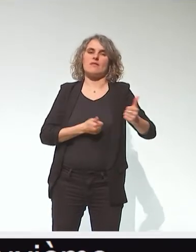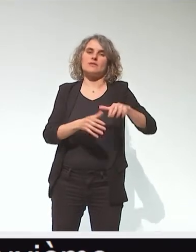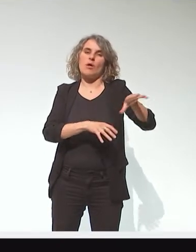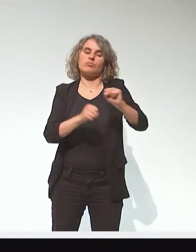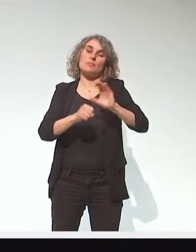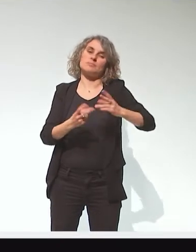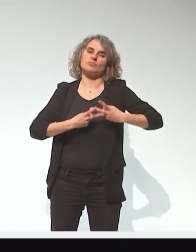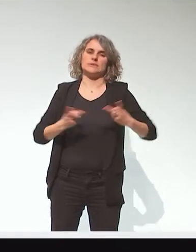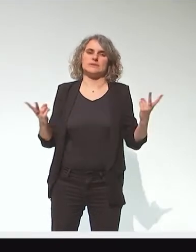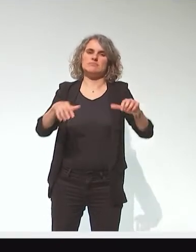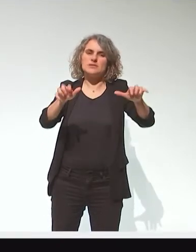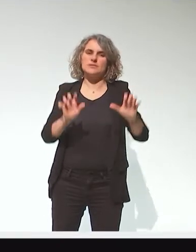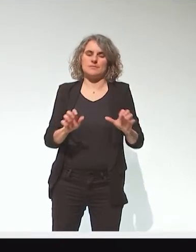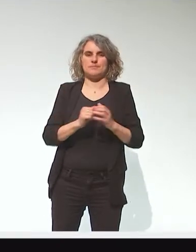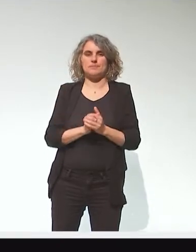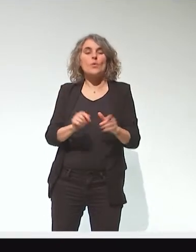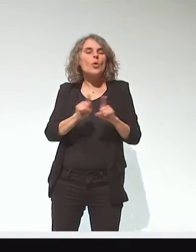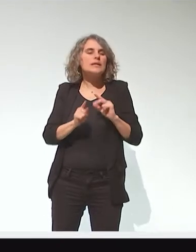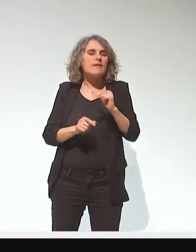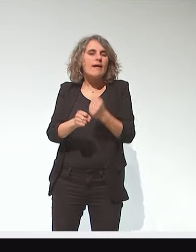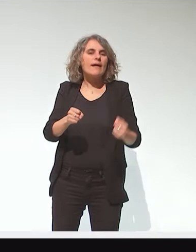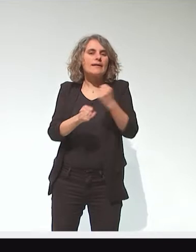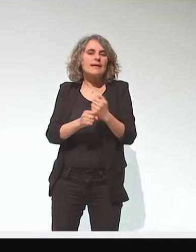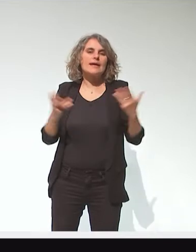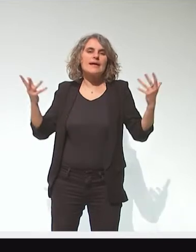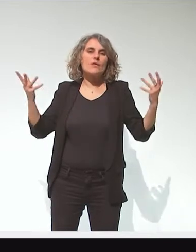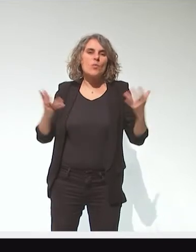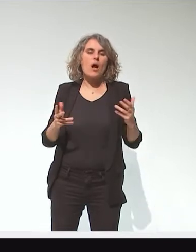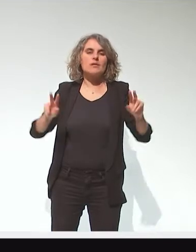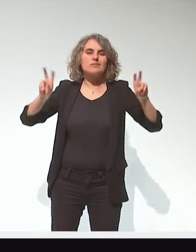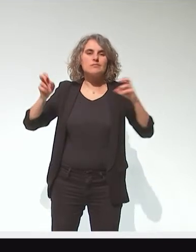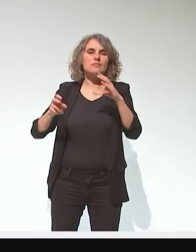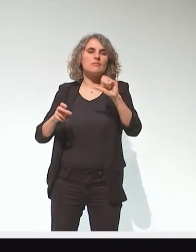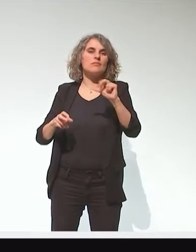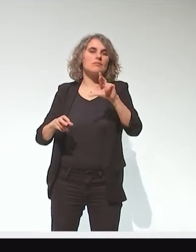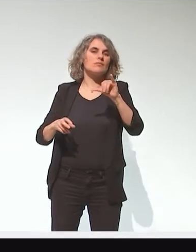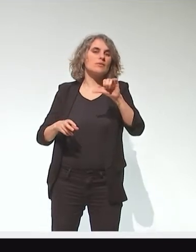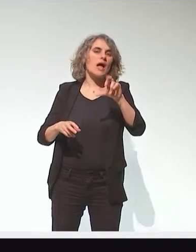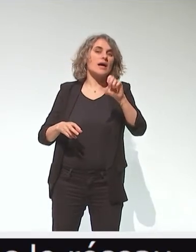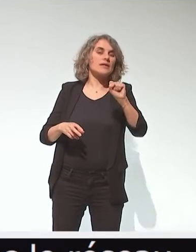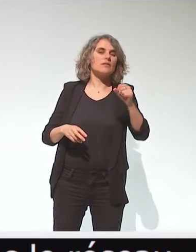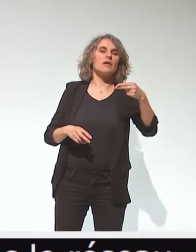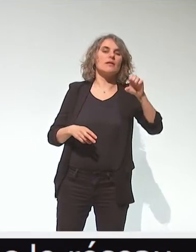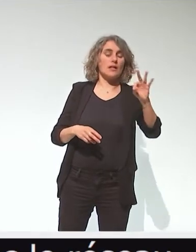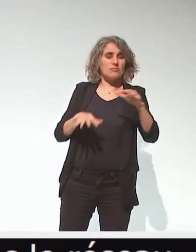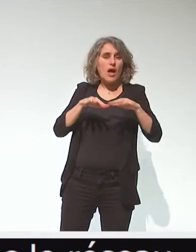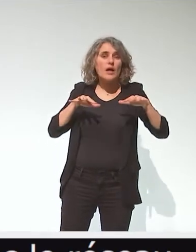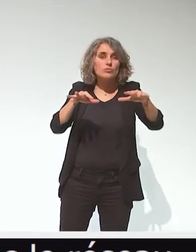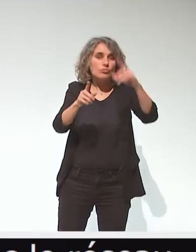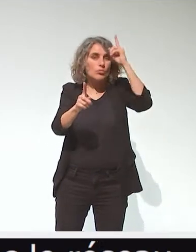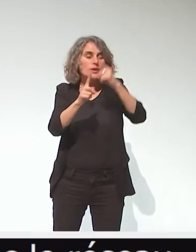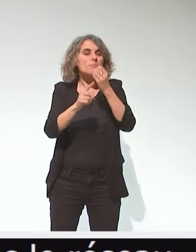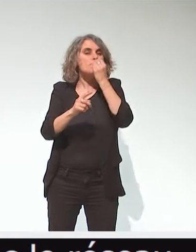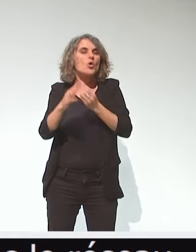which is going to, and we are going to provide an analysis and good practices regarding the public employment